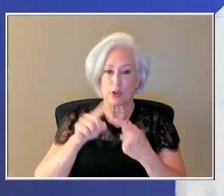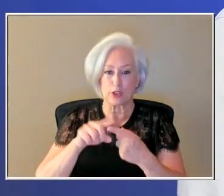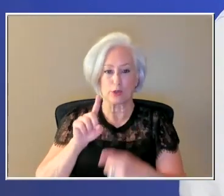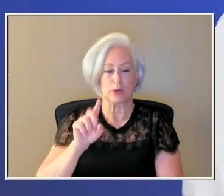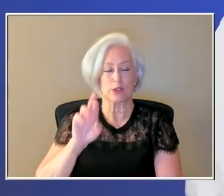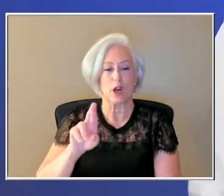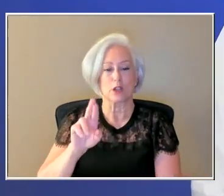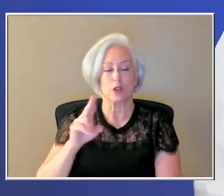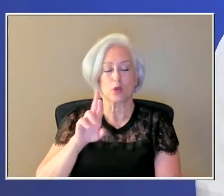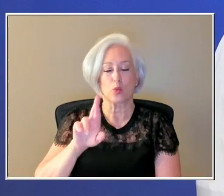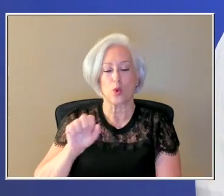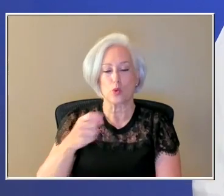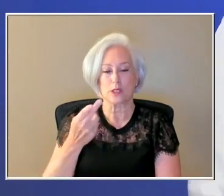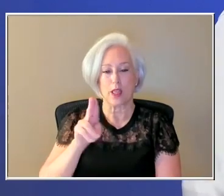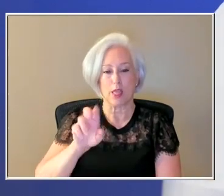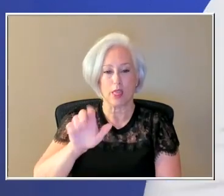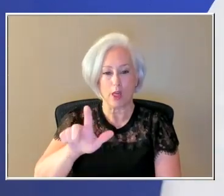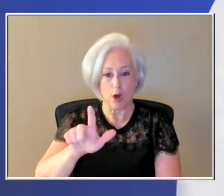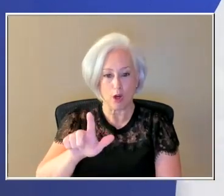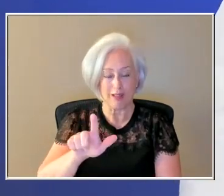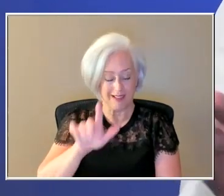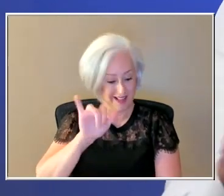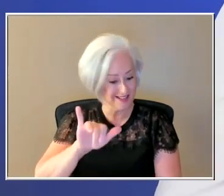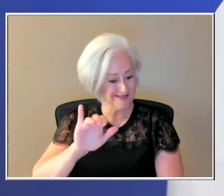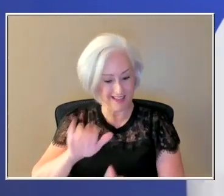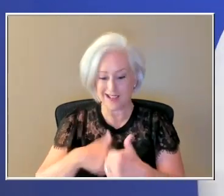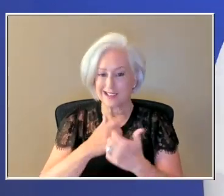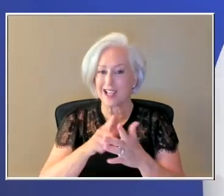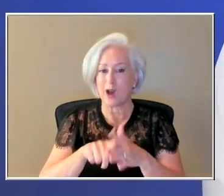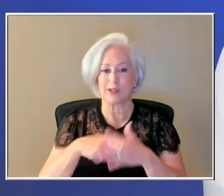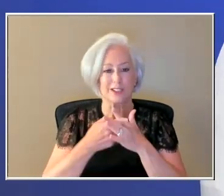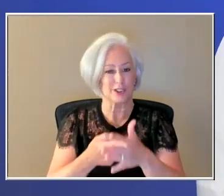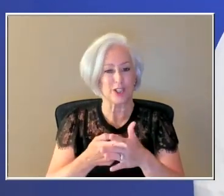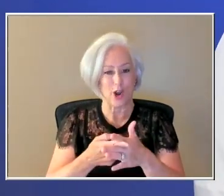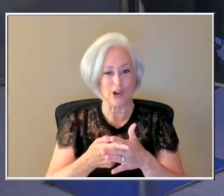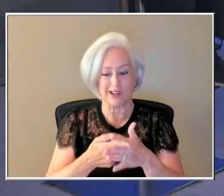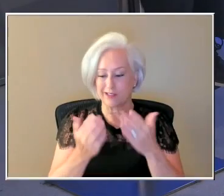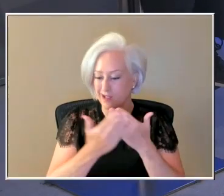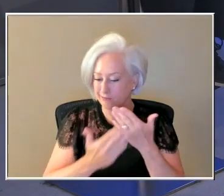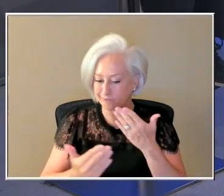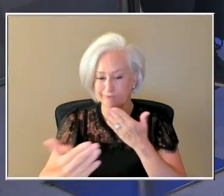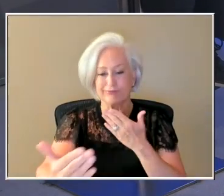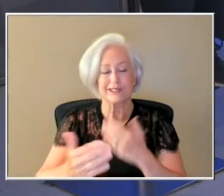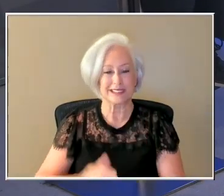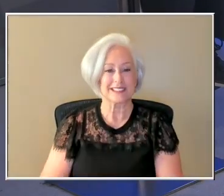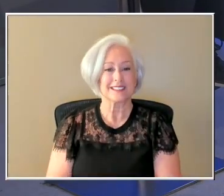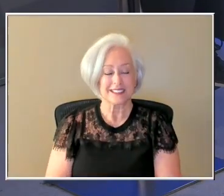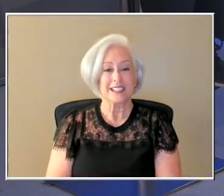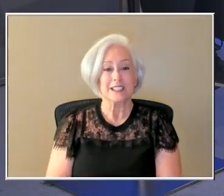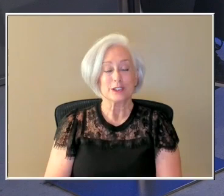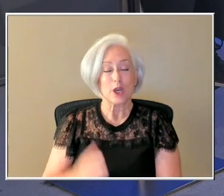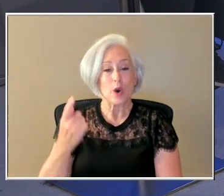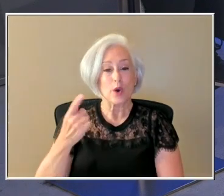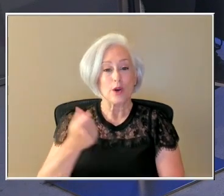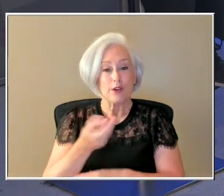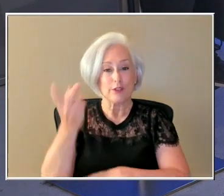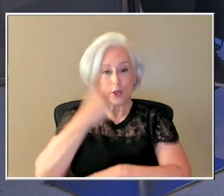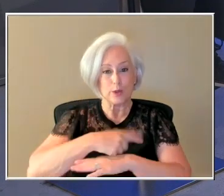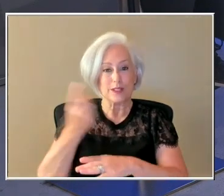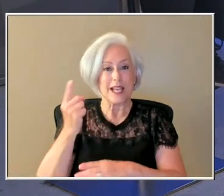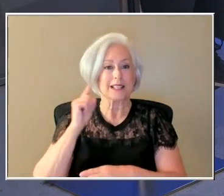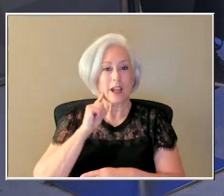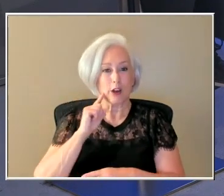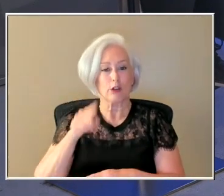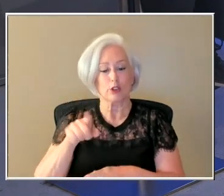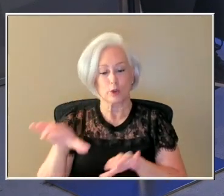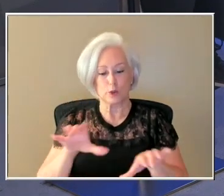And that's essentially how it stemmed, and then the road took from there. Well, it's a couple things I'm hearing is that you're right. You're doing this type of activity. You get hurt. You probably